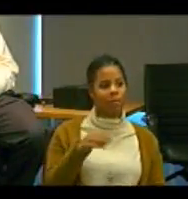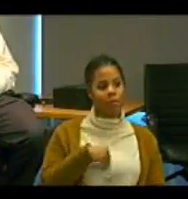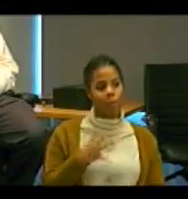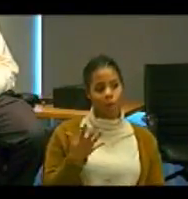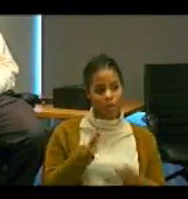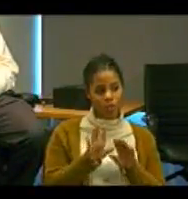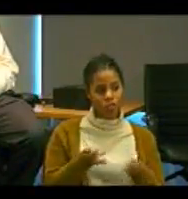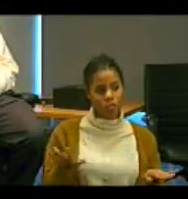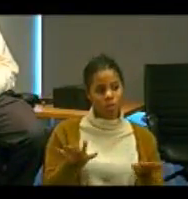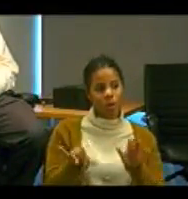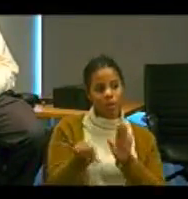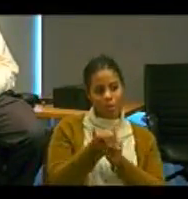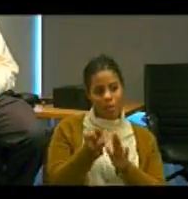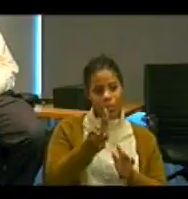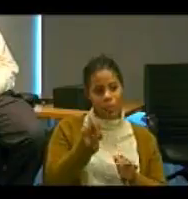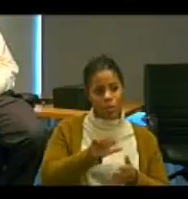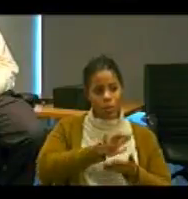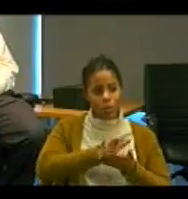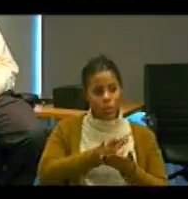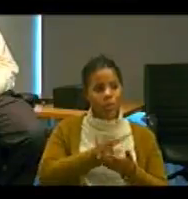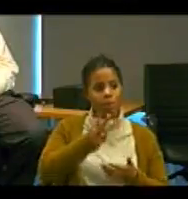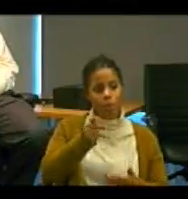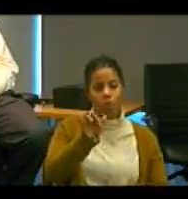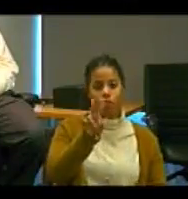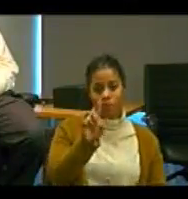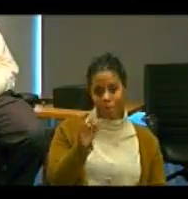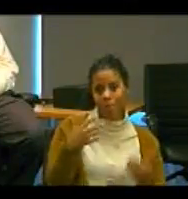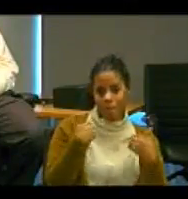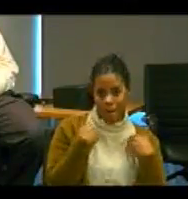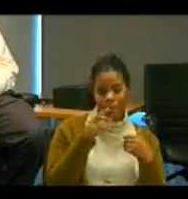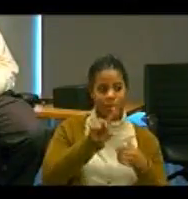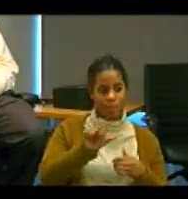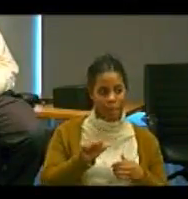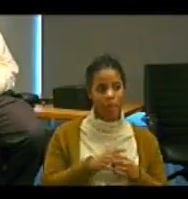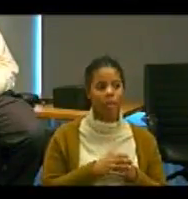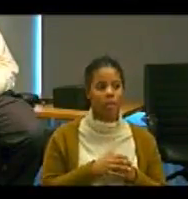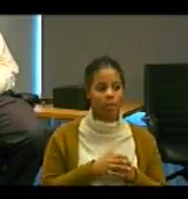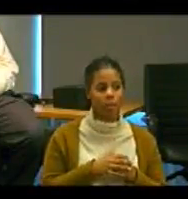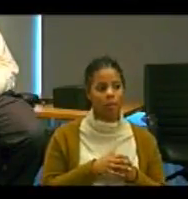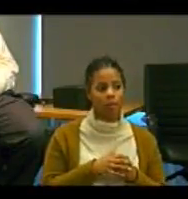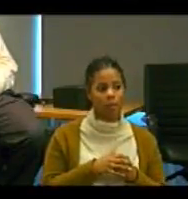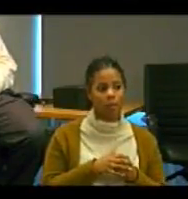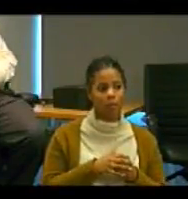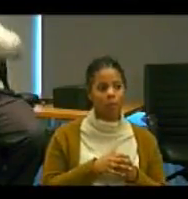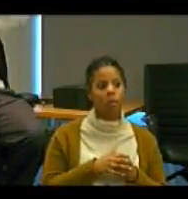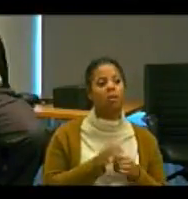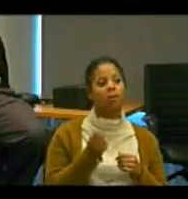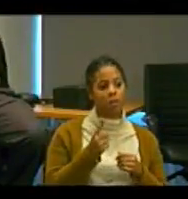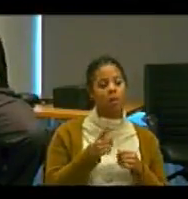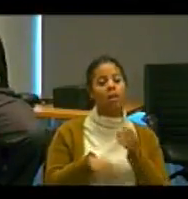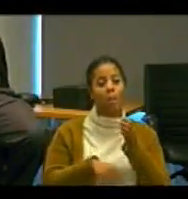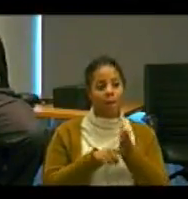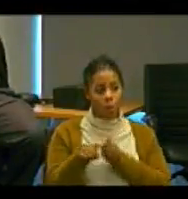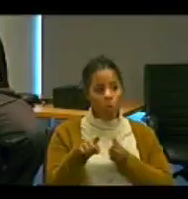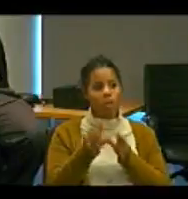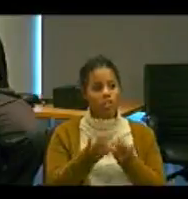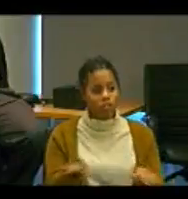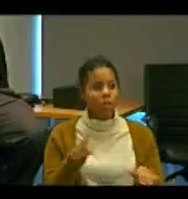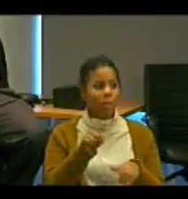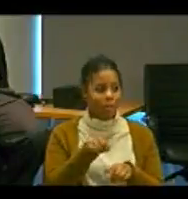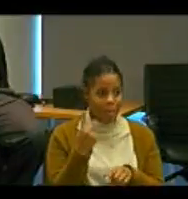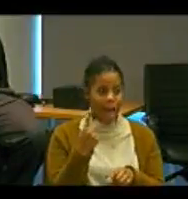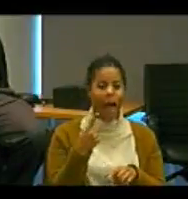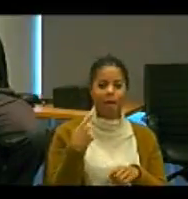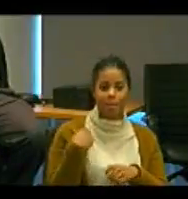identified in U.S. schools in fourth grade as having disabilities, with the contrasting percentages for minority children, Black, Hispanic, and American Indian